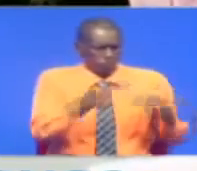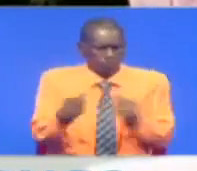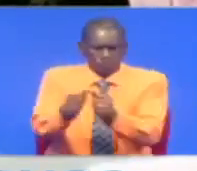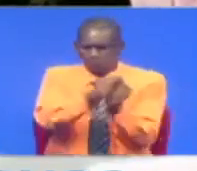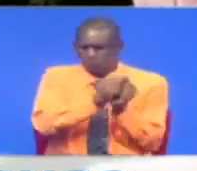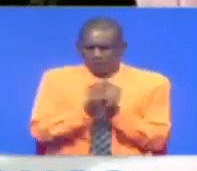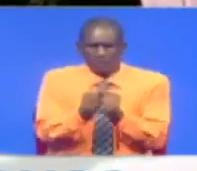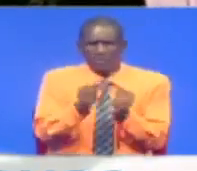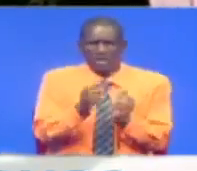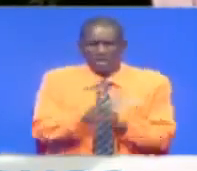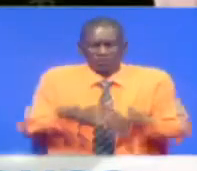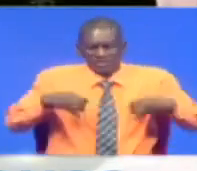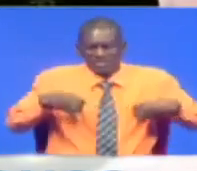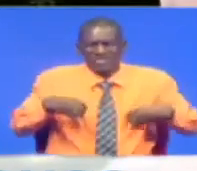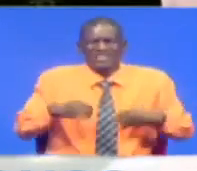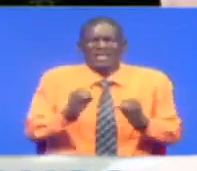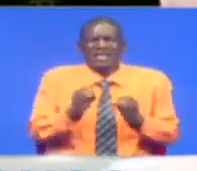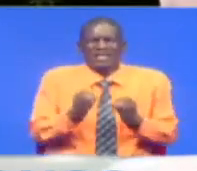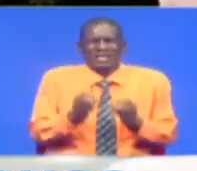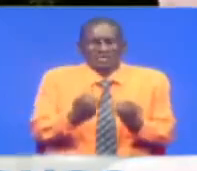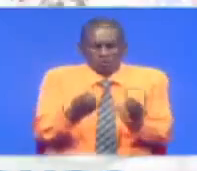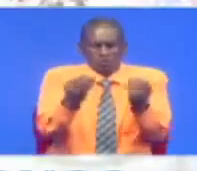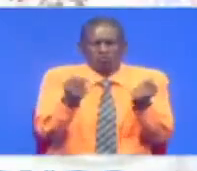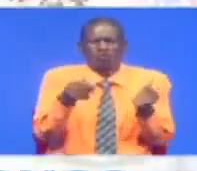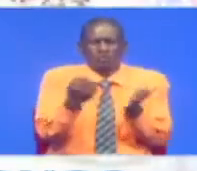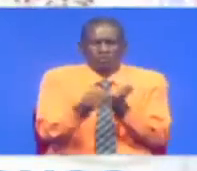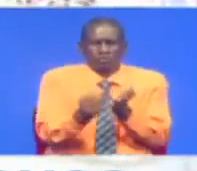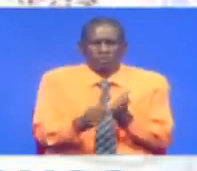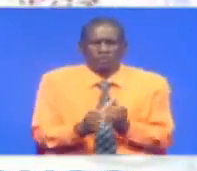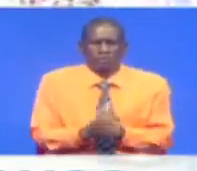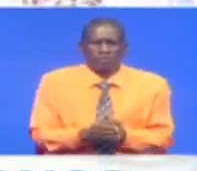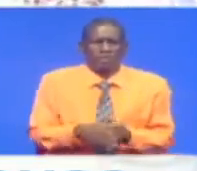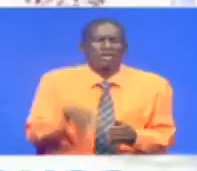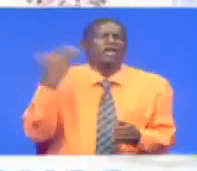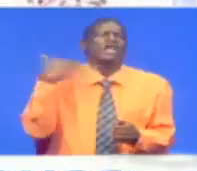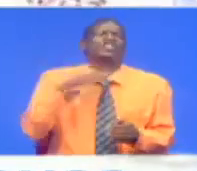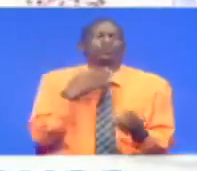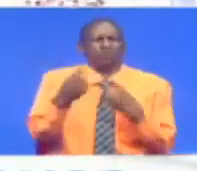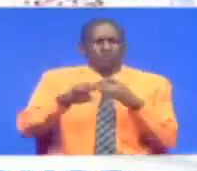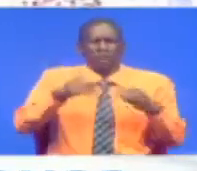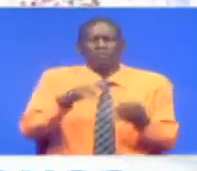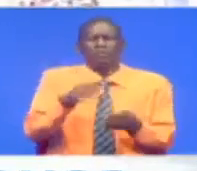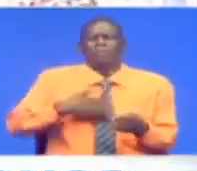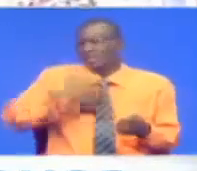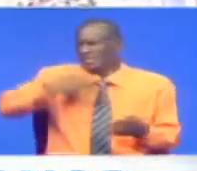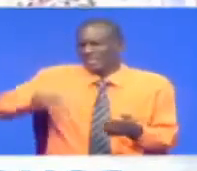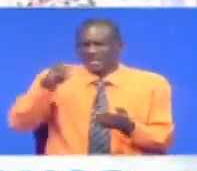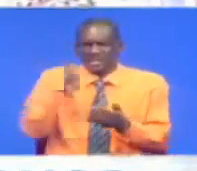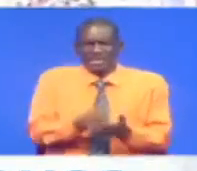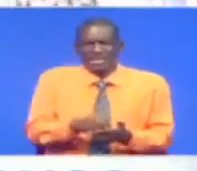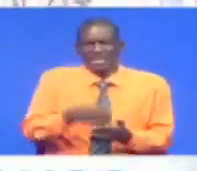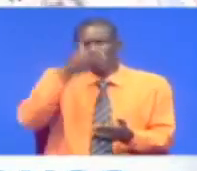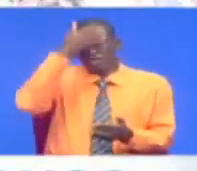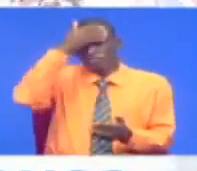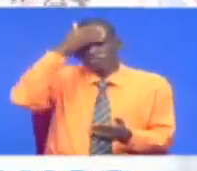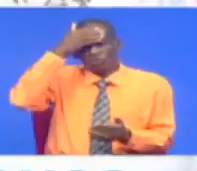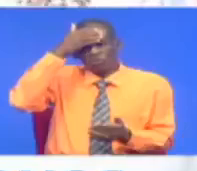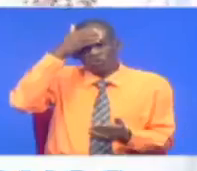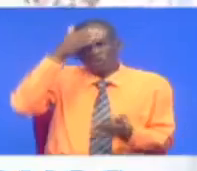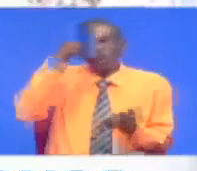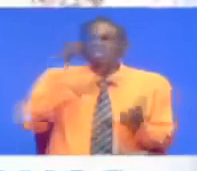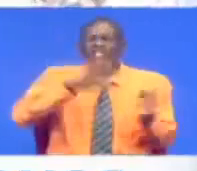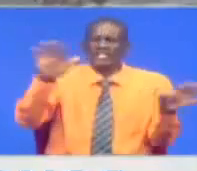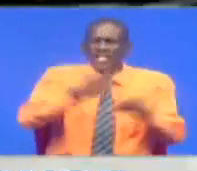and try to meet an amicable solution. Sitaki kuongea mambo ya hiyo mtoto. Hiyo mambo nimemaliza na Kakuzi. Sitaki